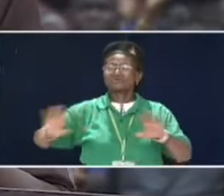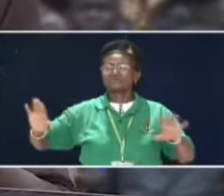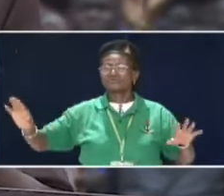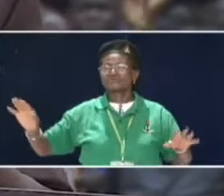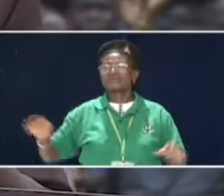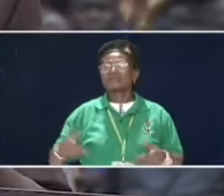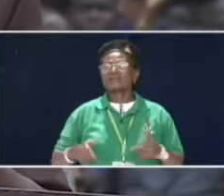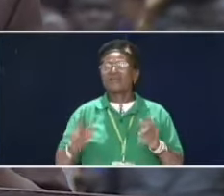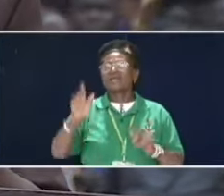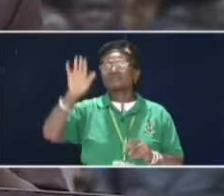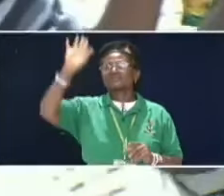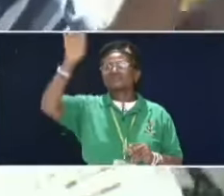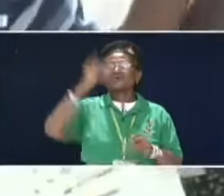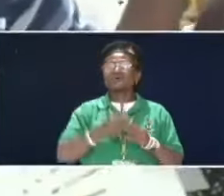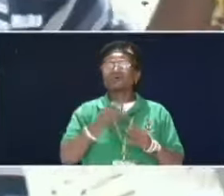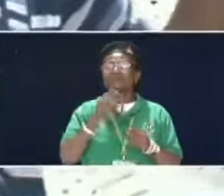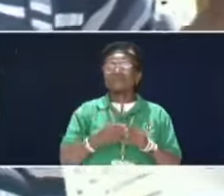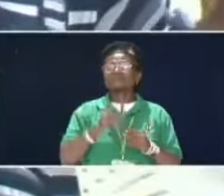And let your name be glorified.